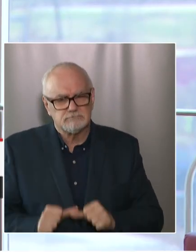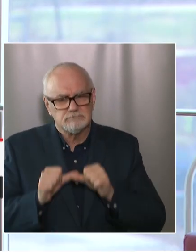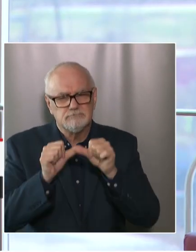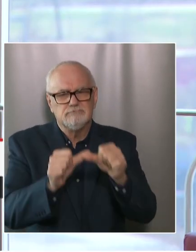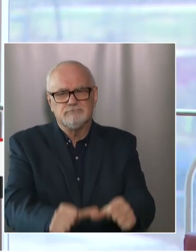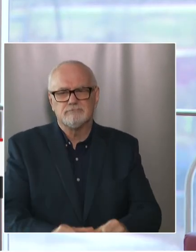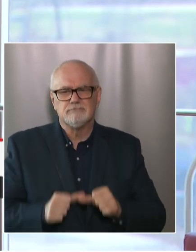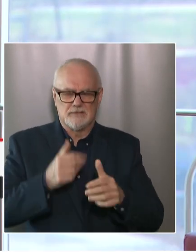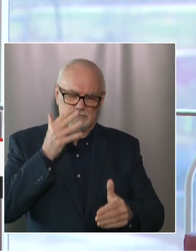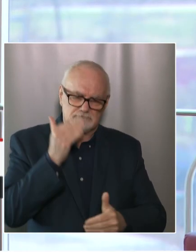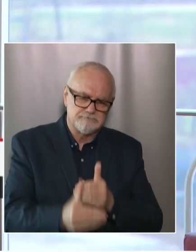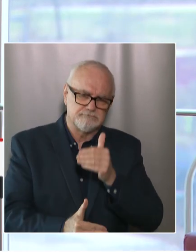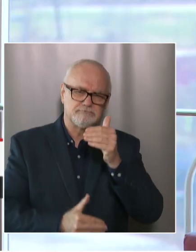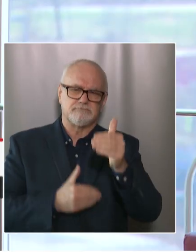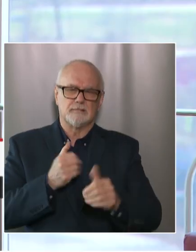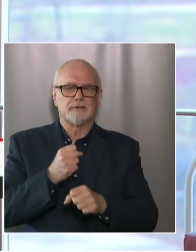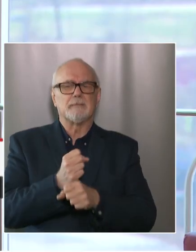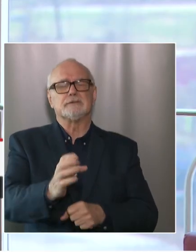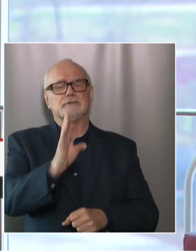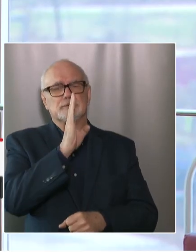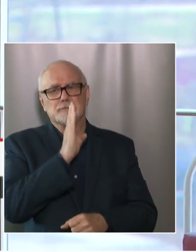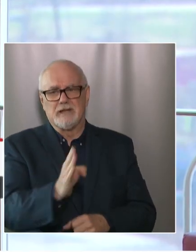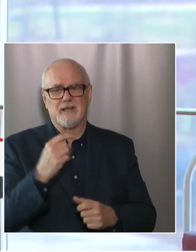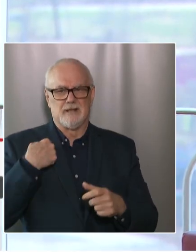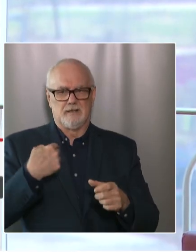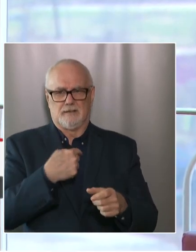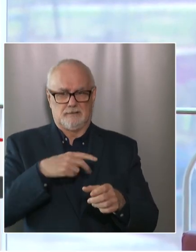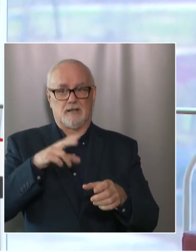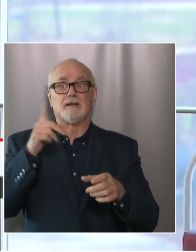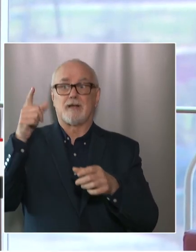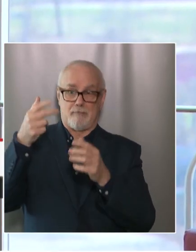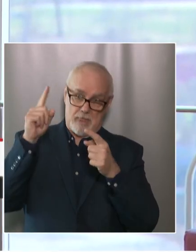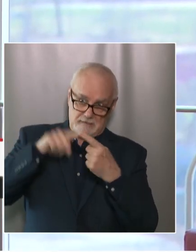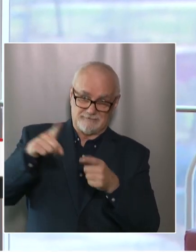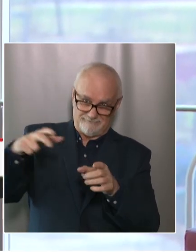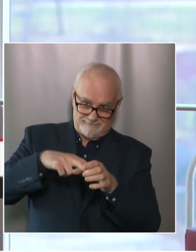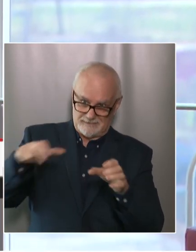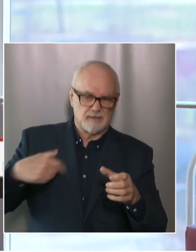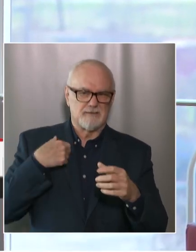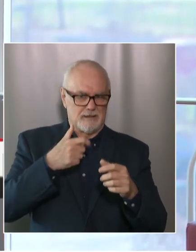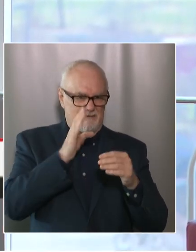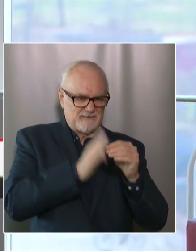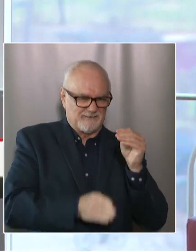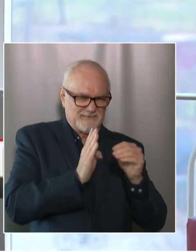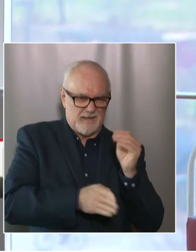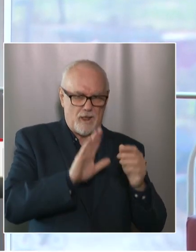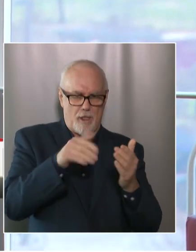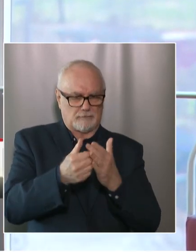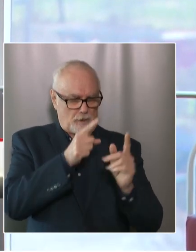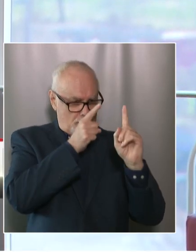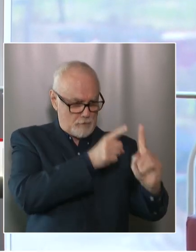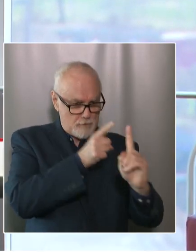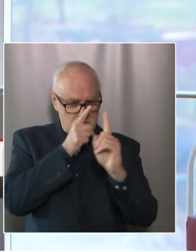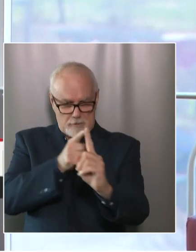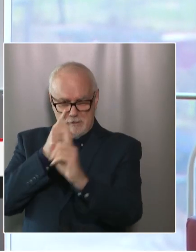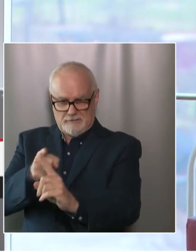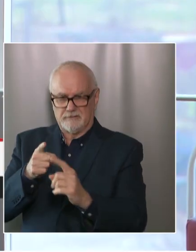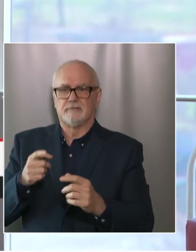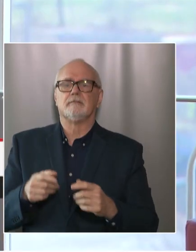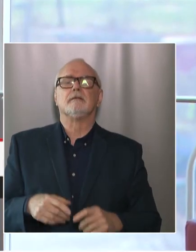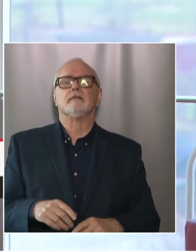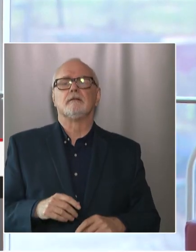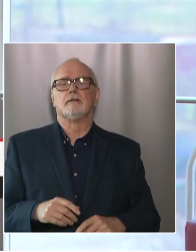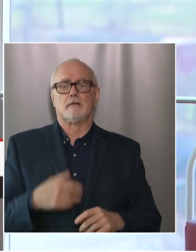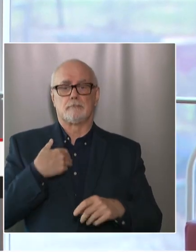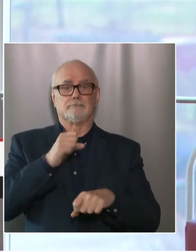before the end of this year. DMPED's job, Jason, DMPED means the Office of the Deputy Mayor for Planning and Economic Development.